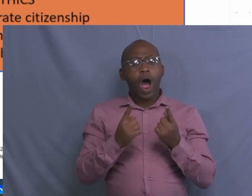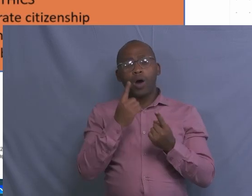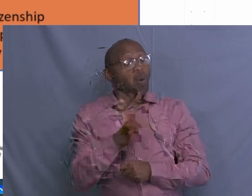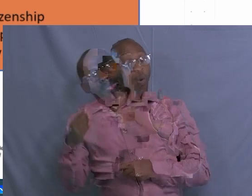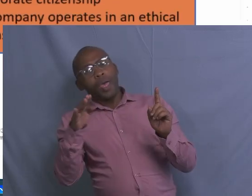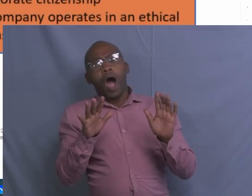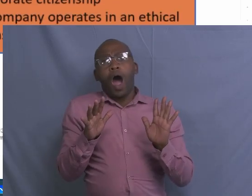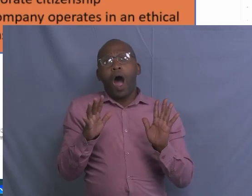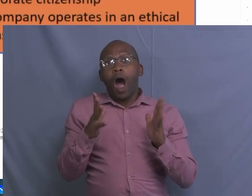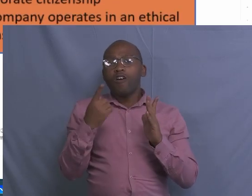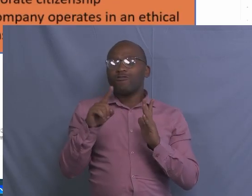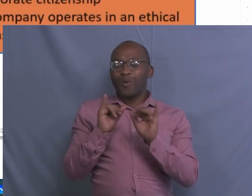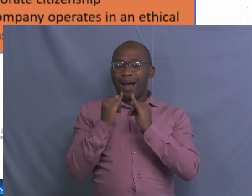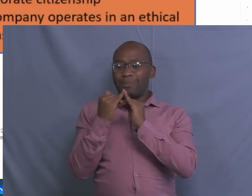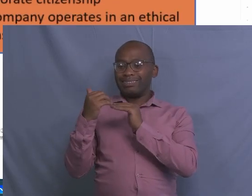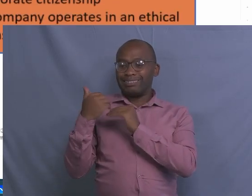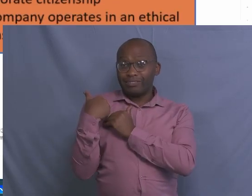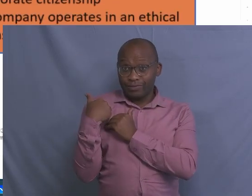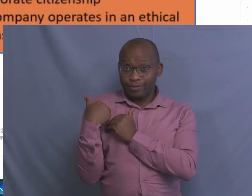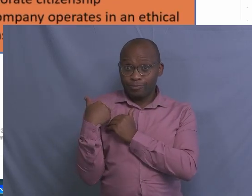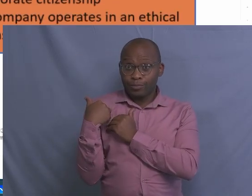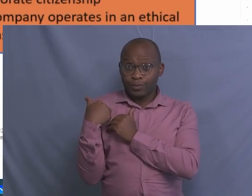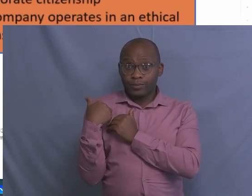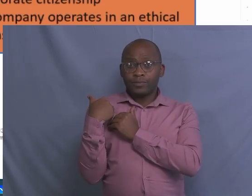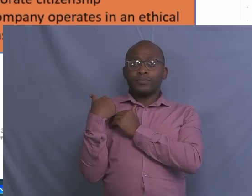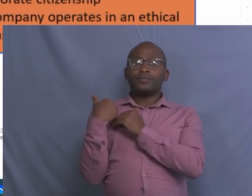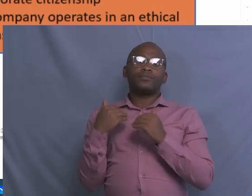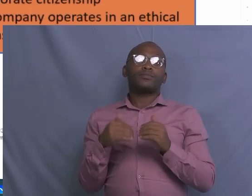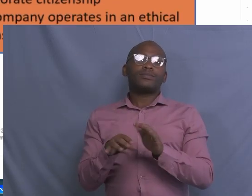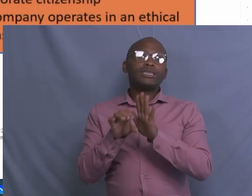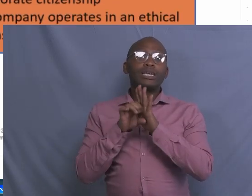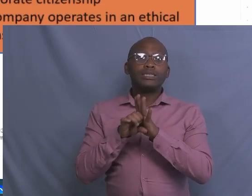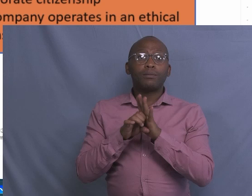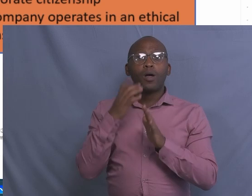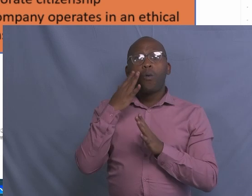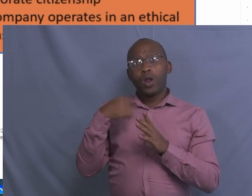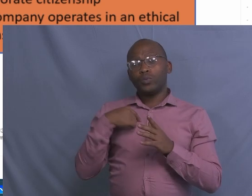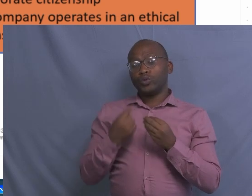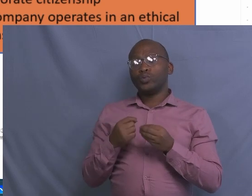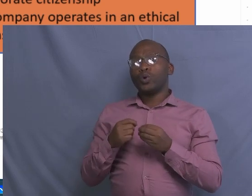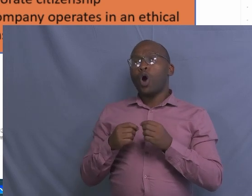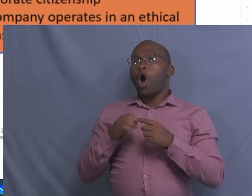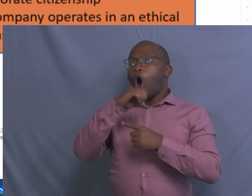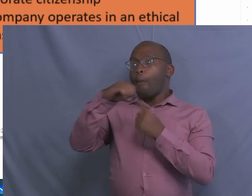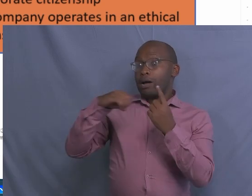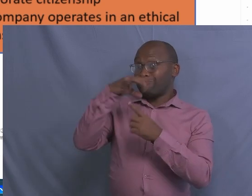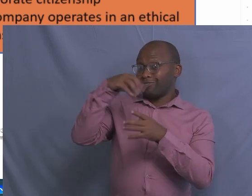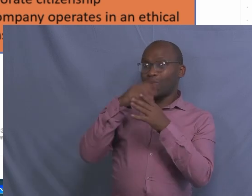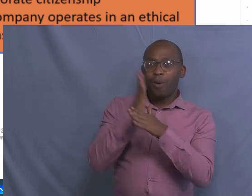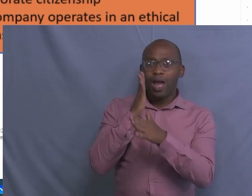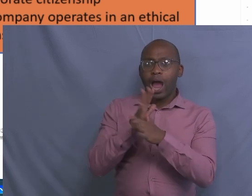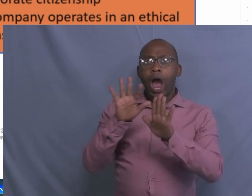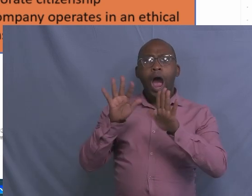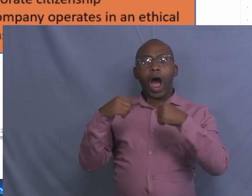directors. The companies need to have regard to the planet whenever they are conducting their operations. They